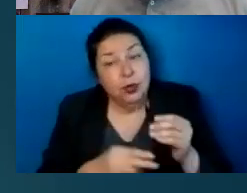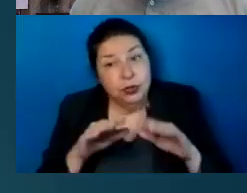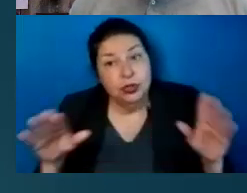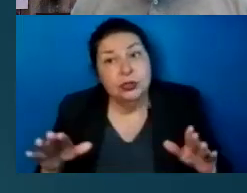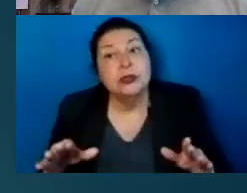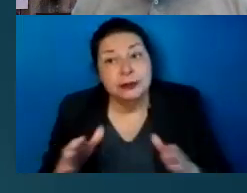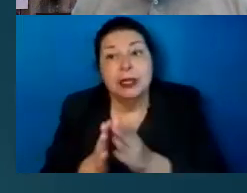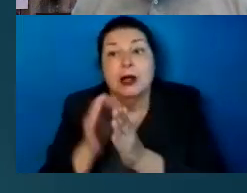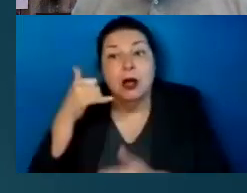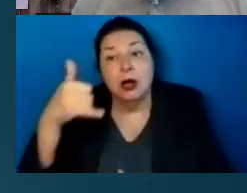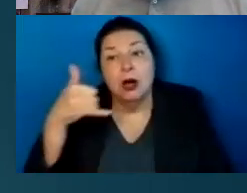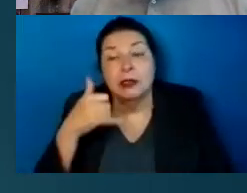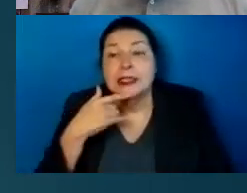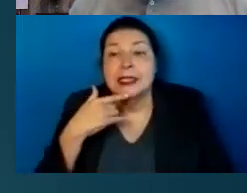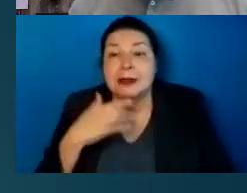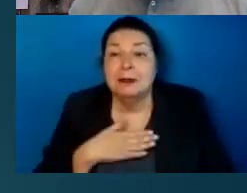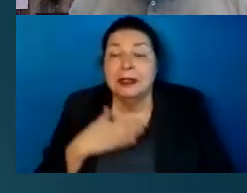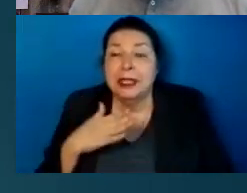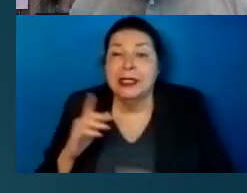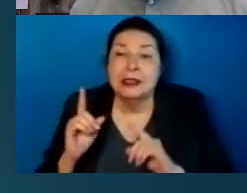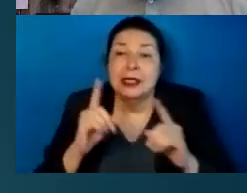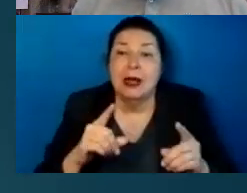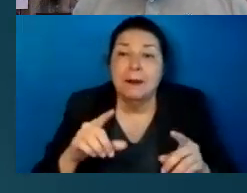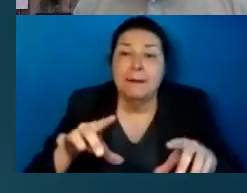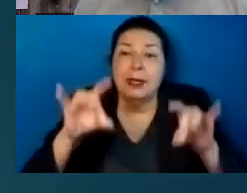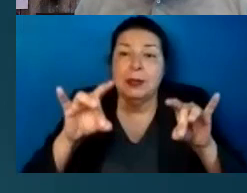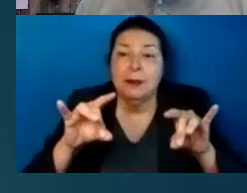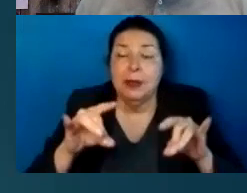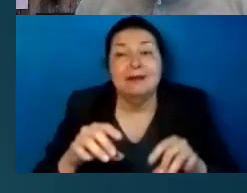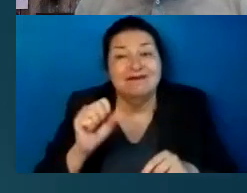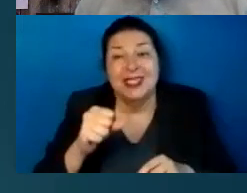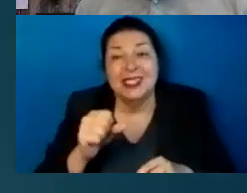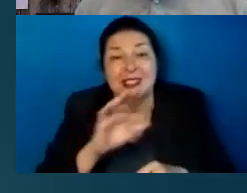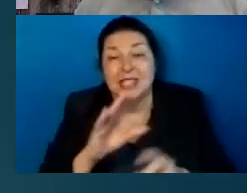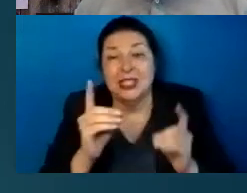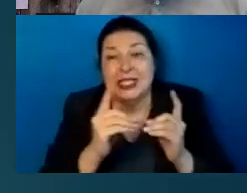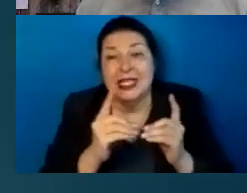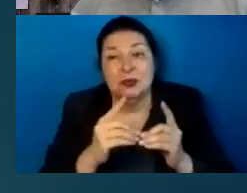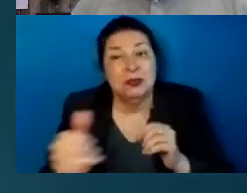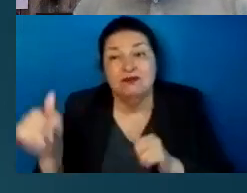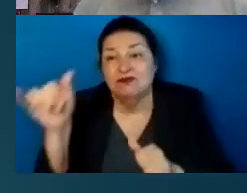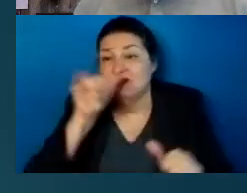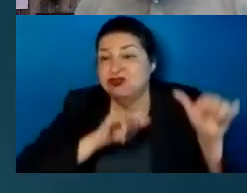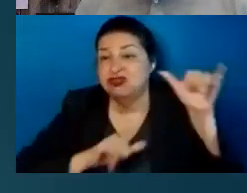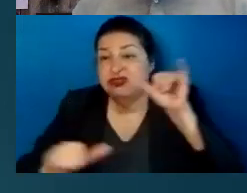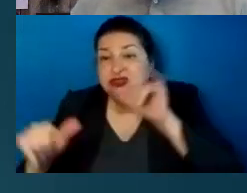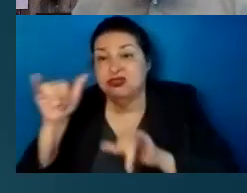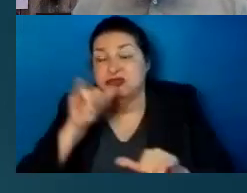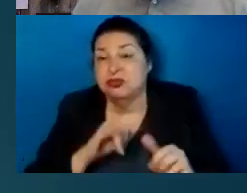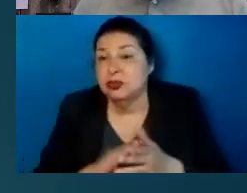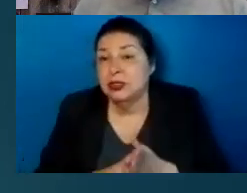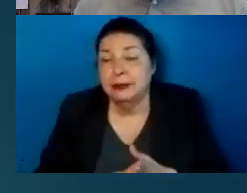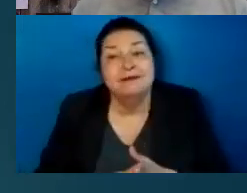our kids, and anybody else who might have been in a car. So kids love